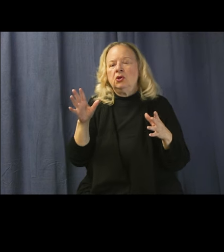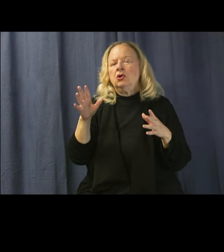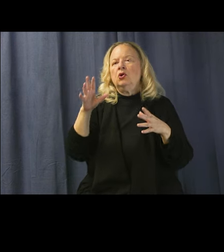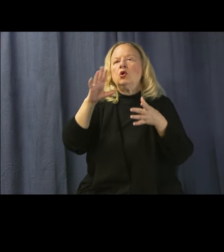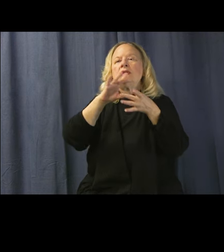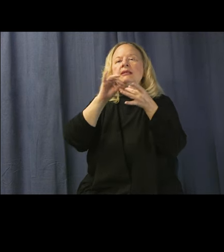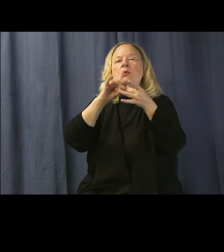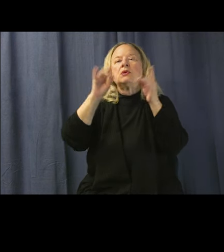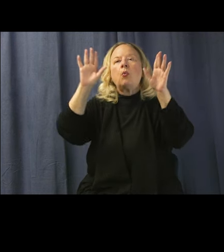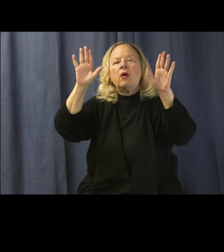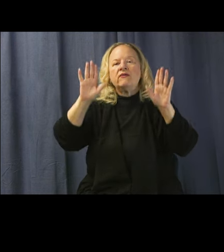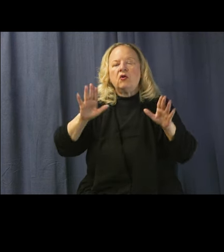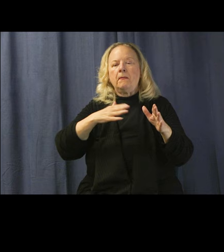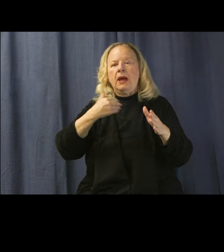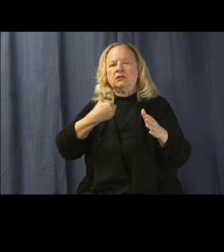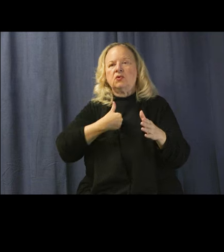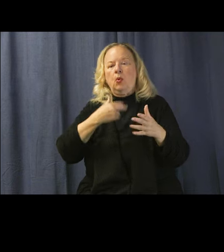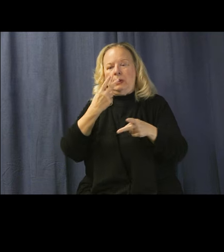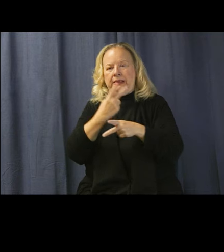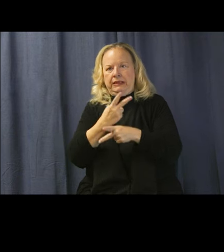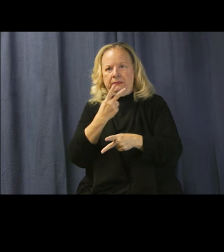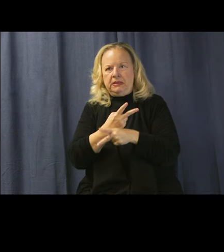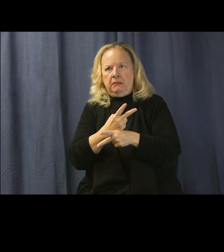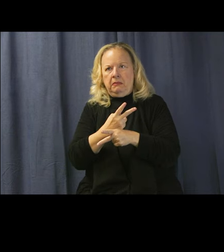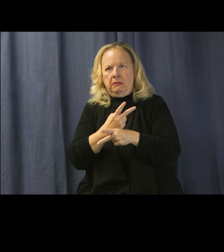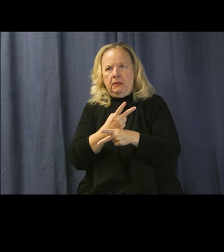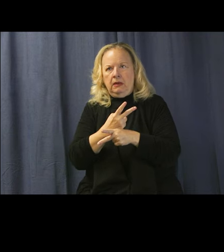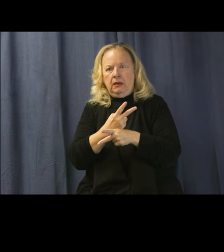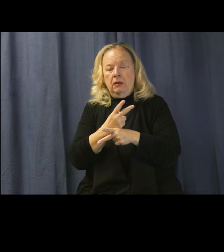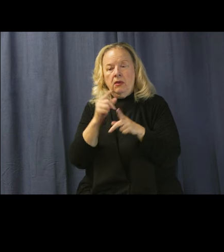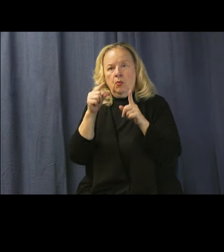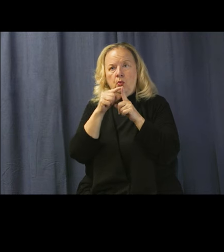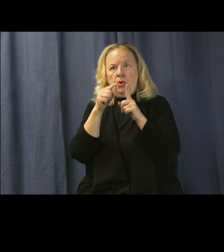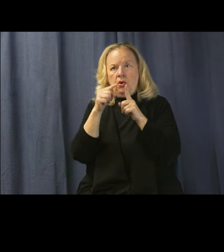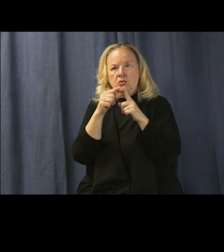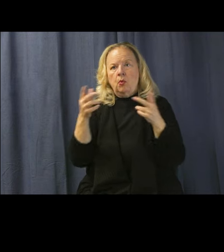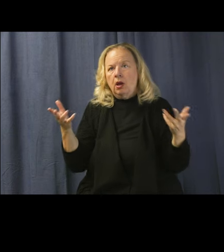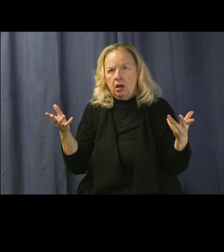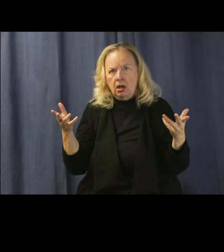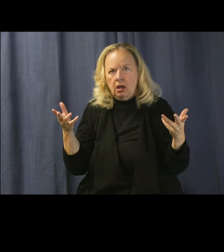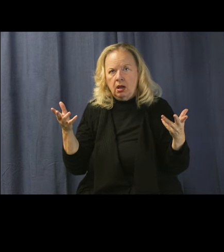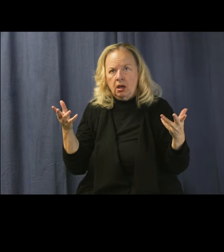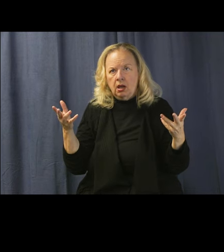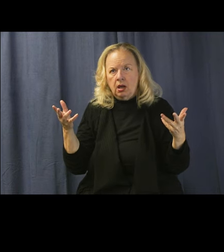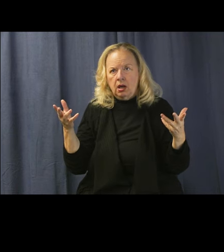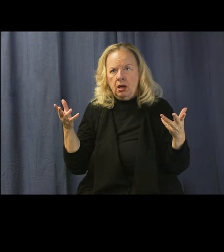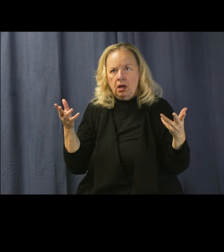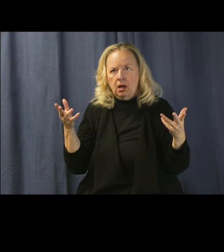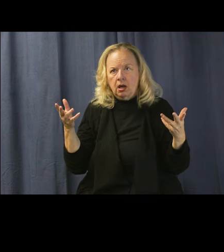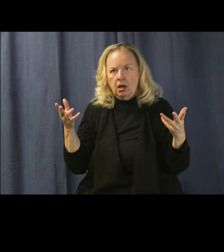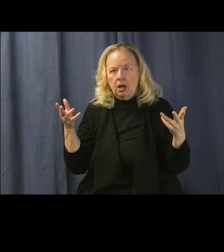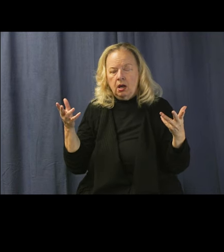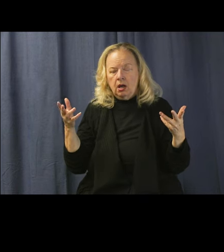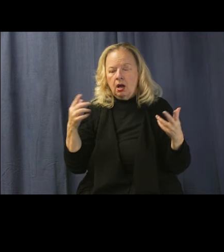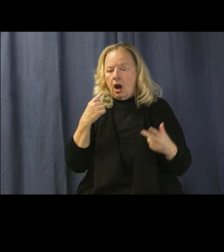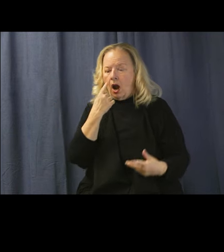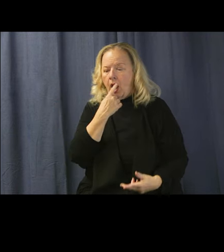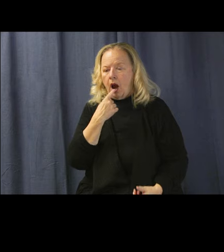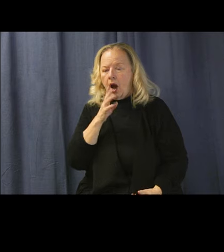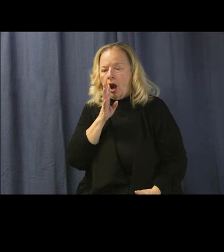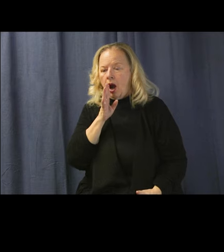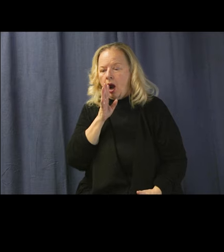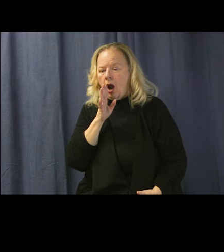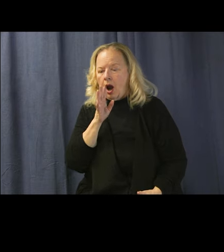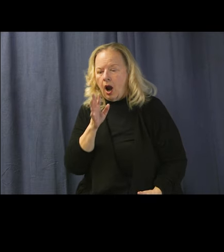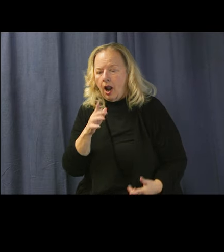wonderful. Therefore, my soul keeps them. The entrance of your words, what? The minute he opened his mouth, light's